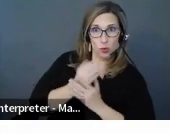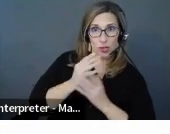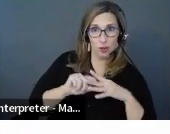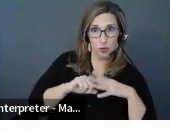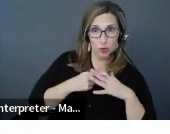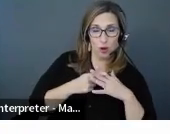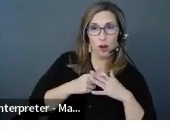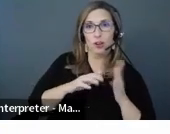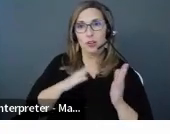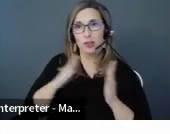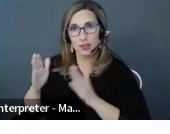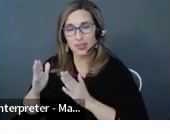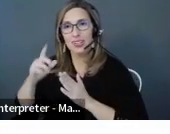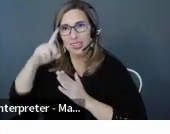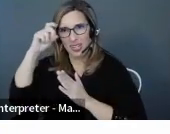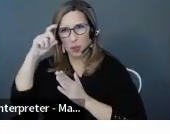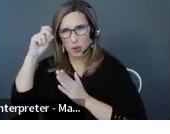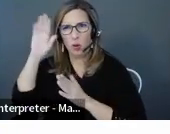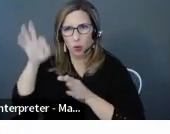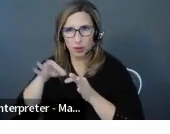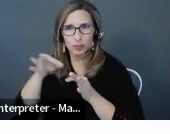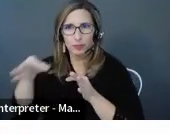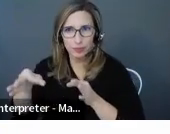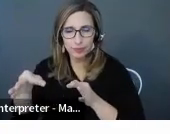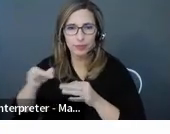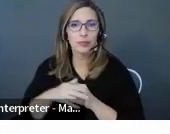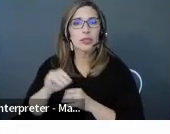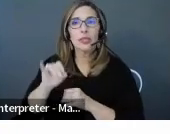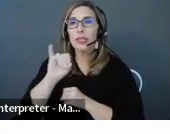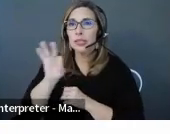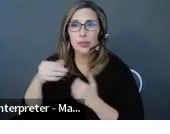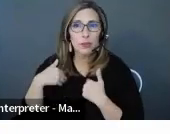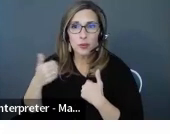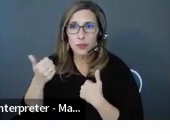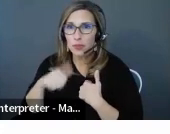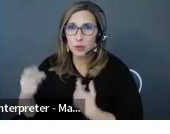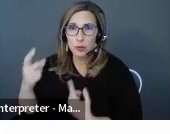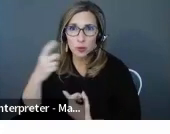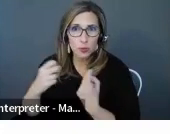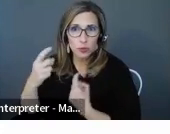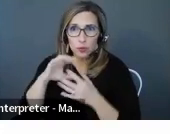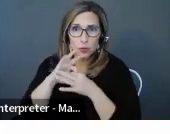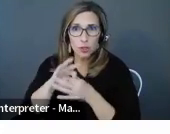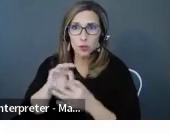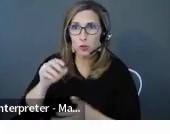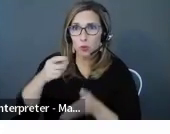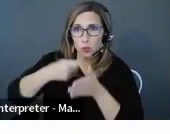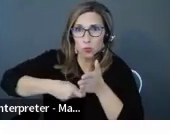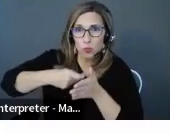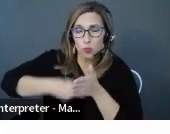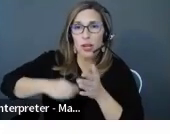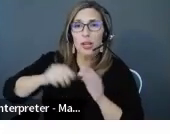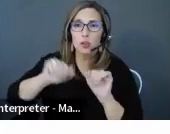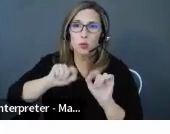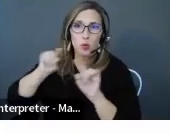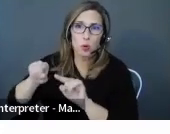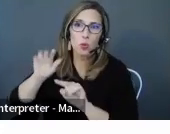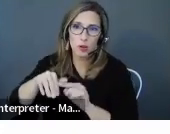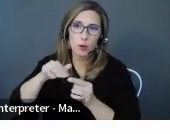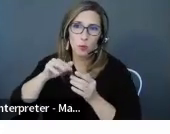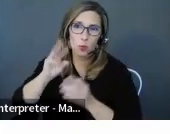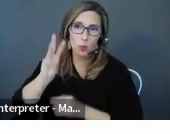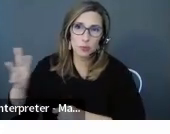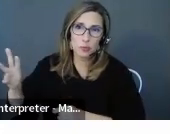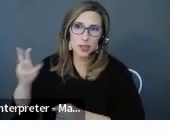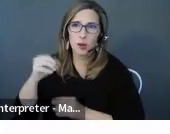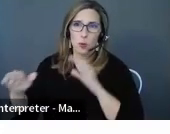summer 2026. If you have any questions directly related to the rate study, you can visit the rate study website or send an email to